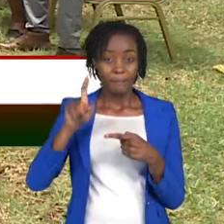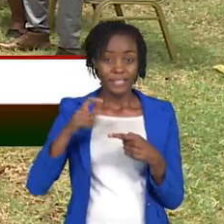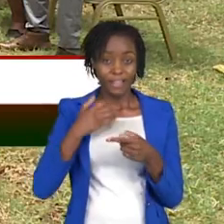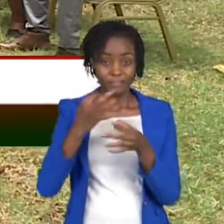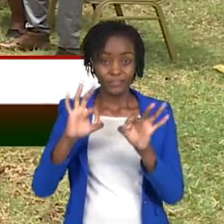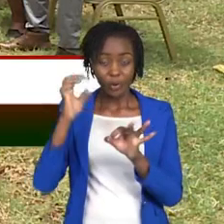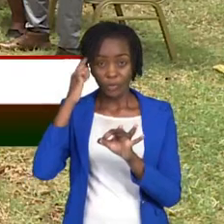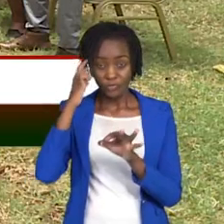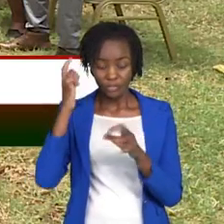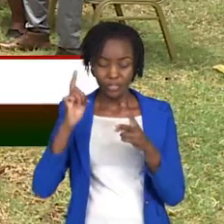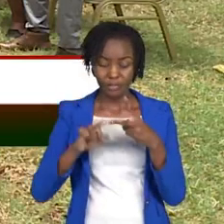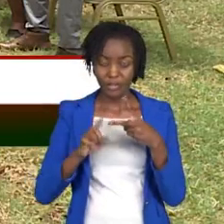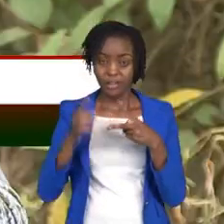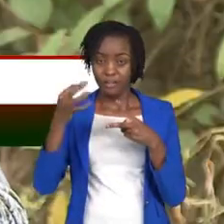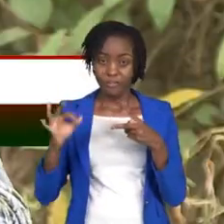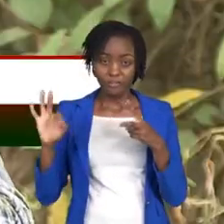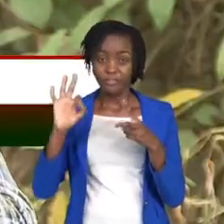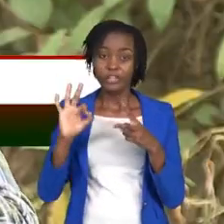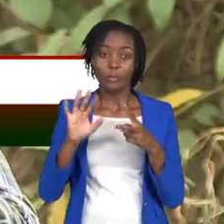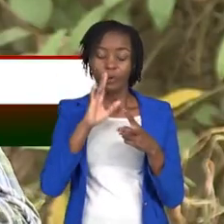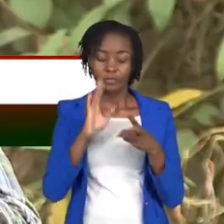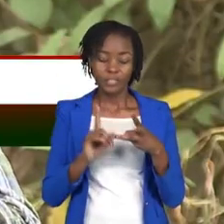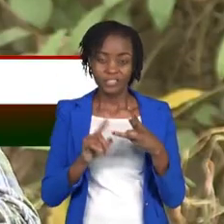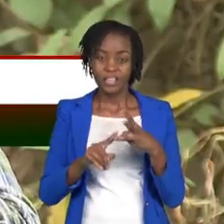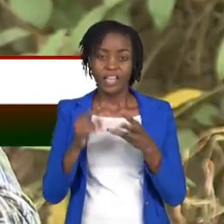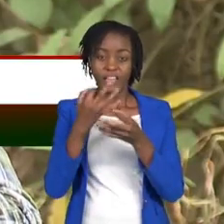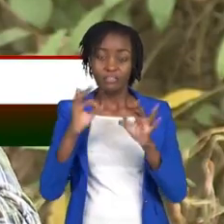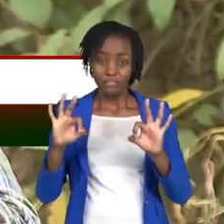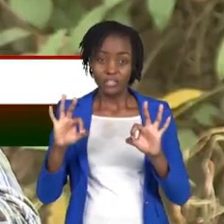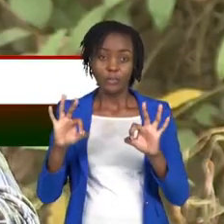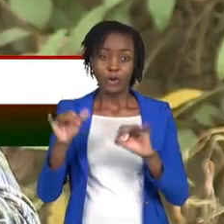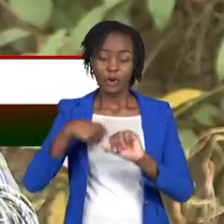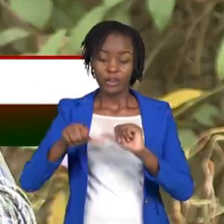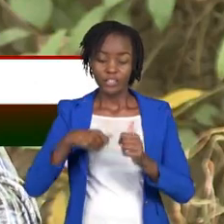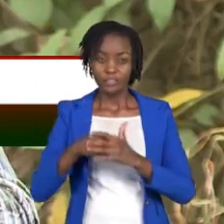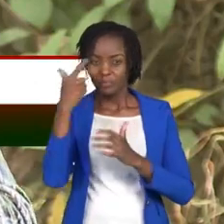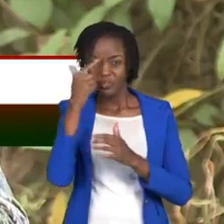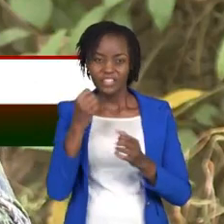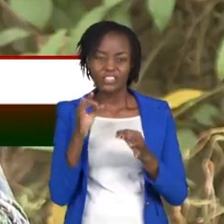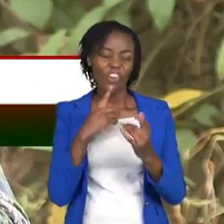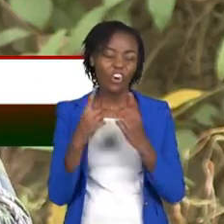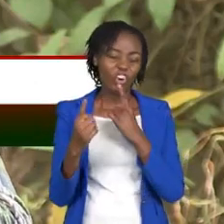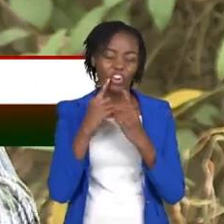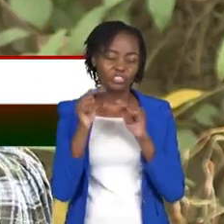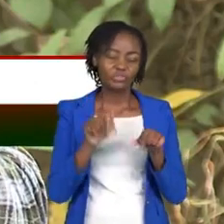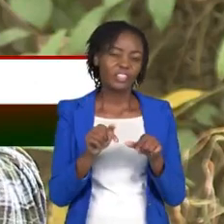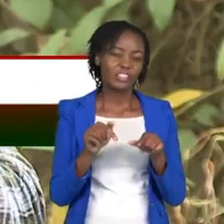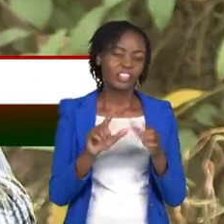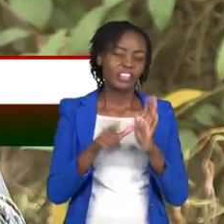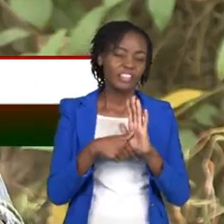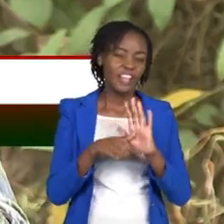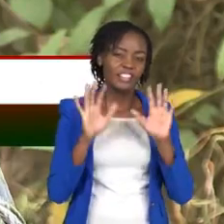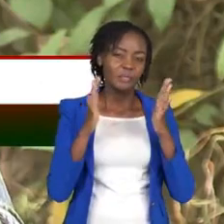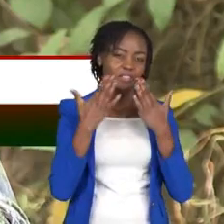about this, okay, fine. Then we freedom of speech, then freedom of action, then let's act on it. Mm-hmm. Because if we just talk today and then we celebrate Mashujaa